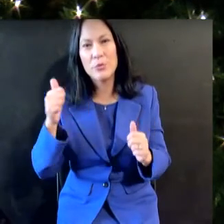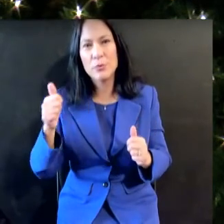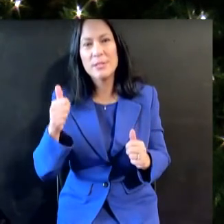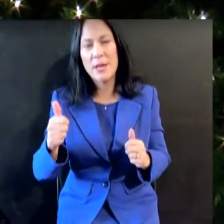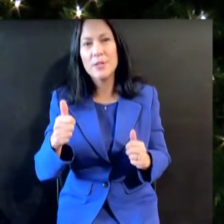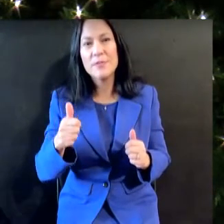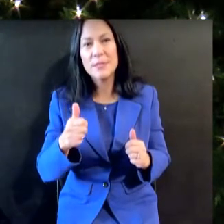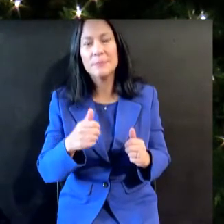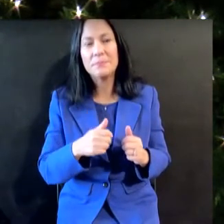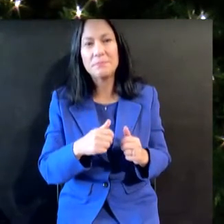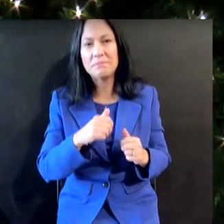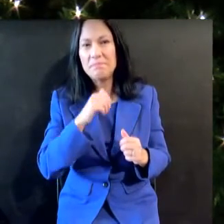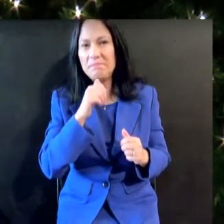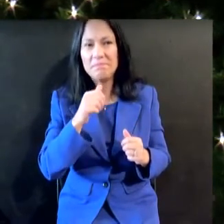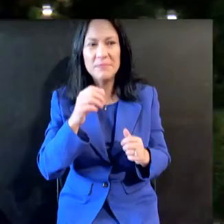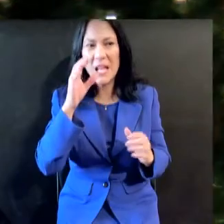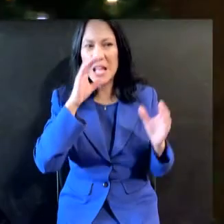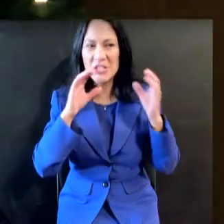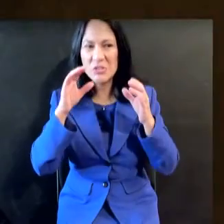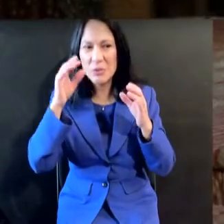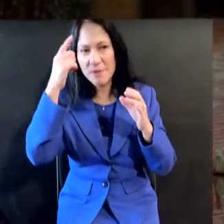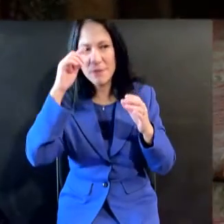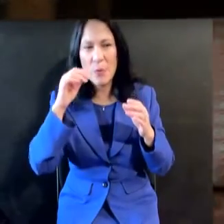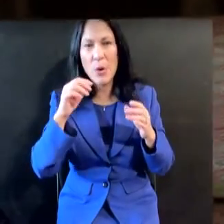And don't look out for your own interests, but take